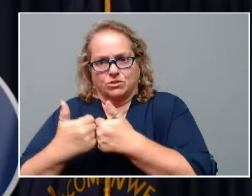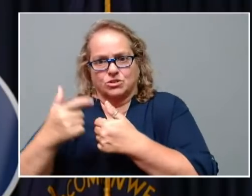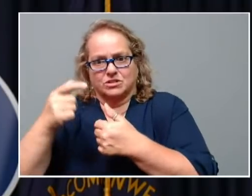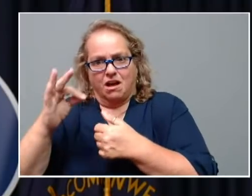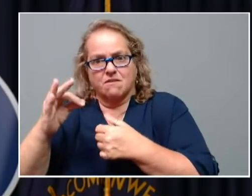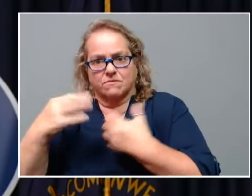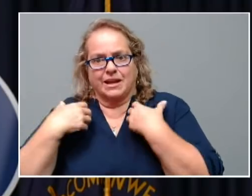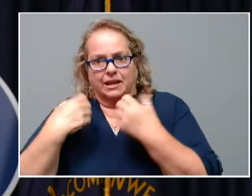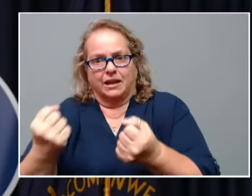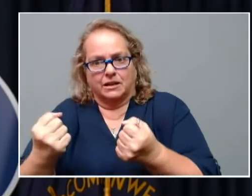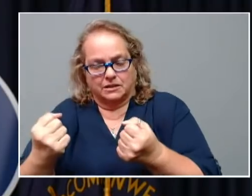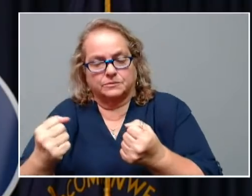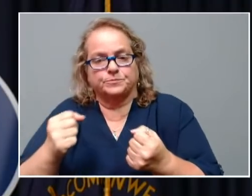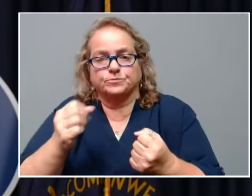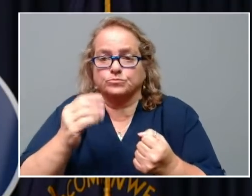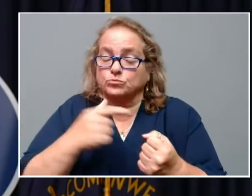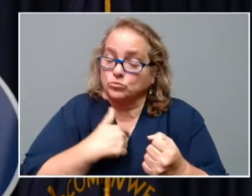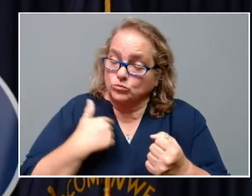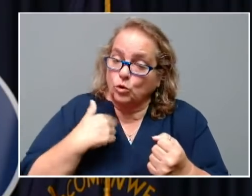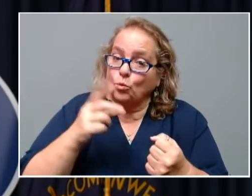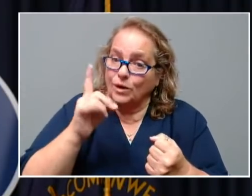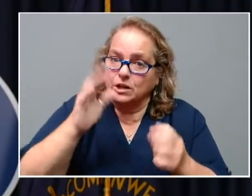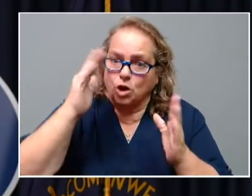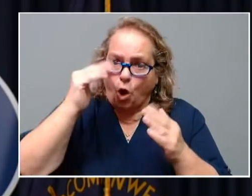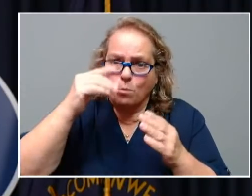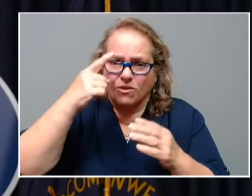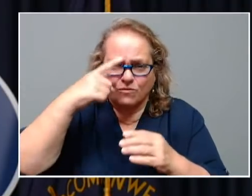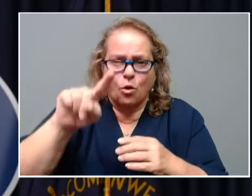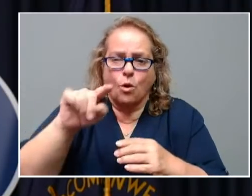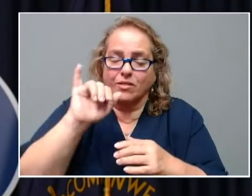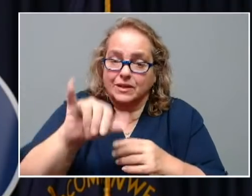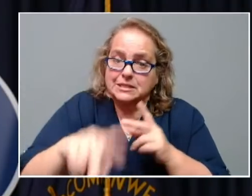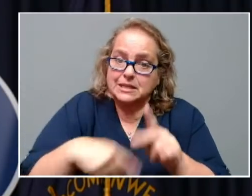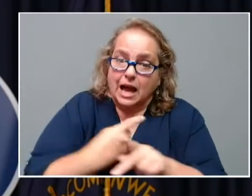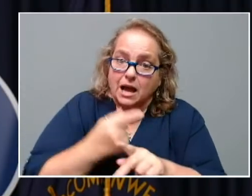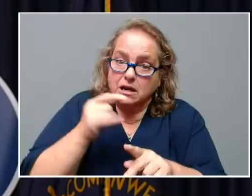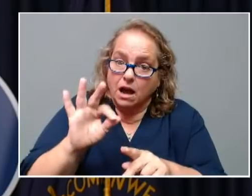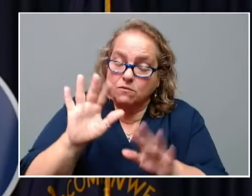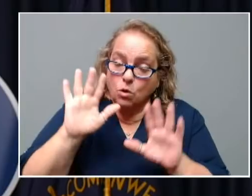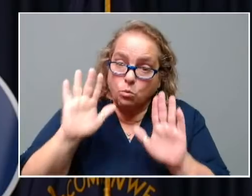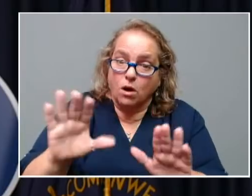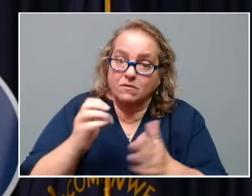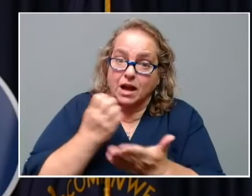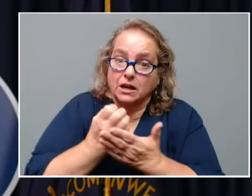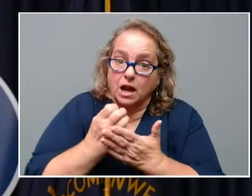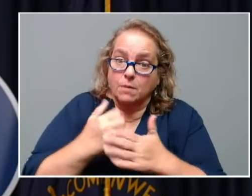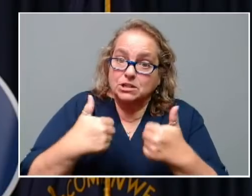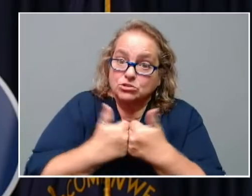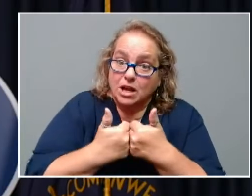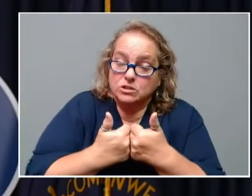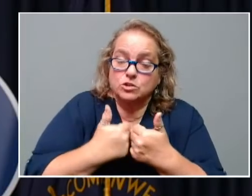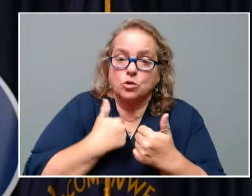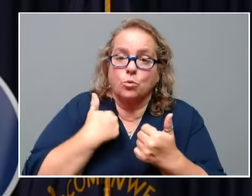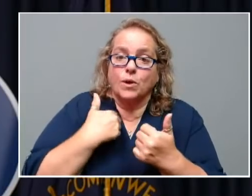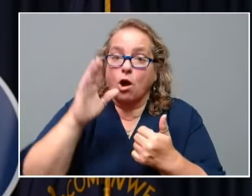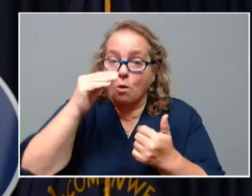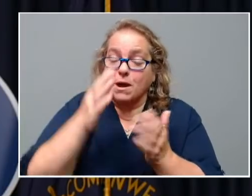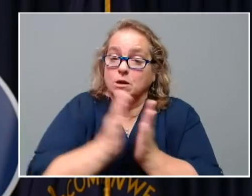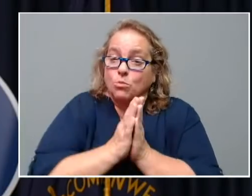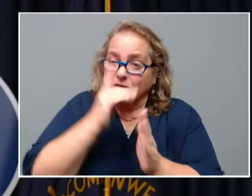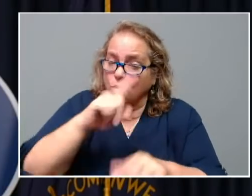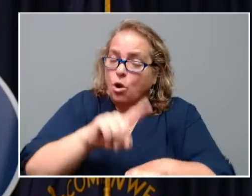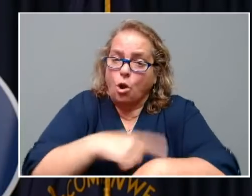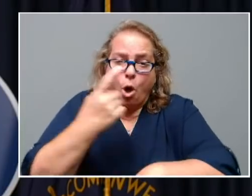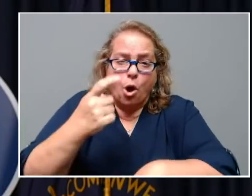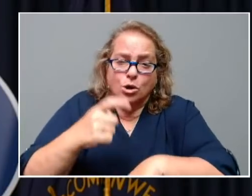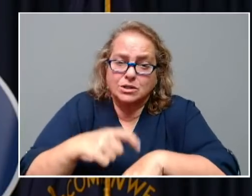just during COVID, but for so long. They are the challenges that come with success. So even in this difficult